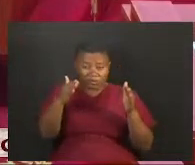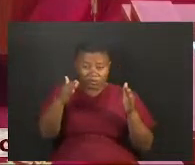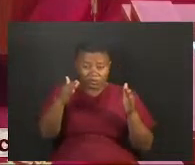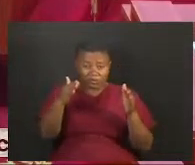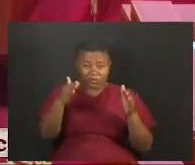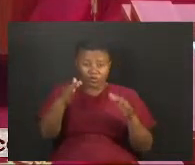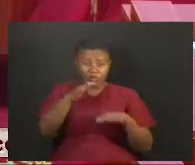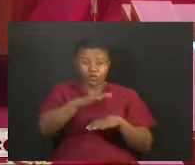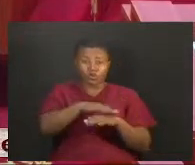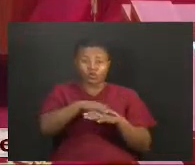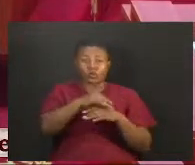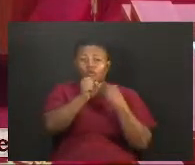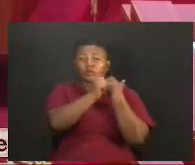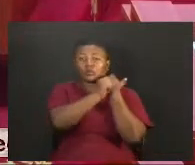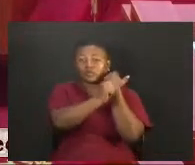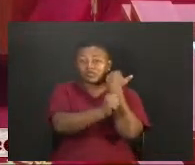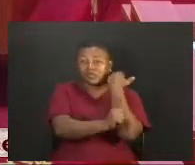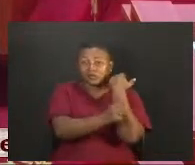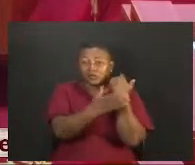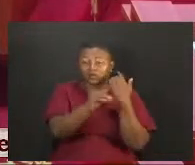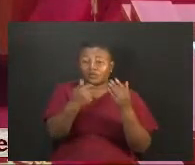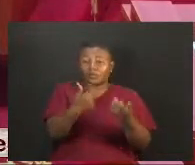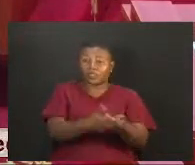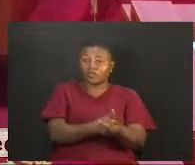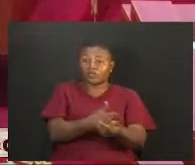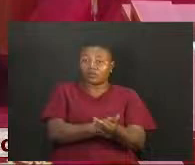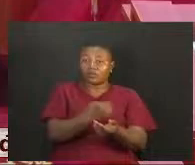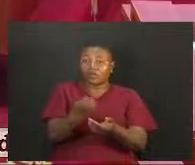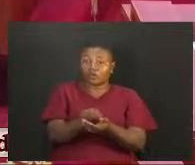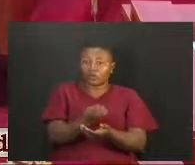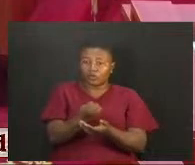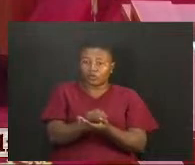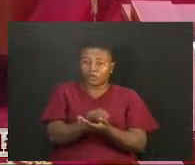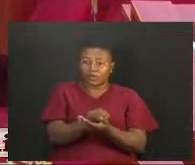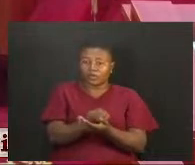the state of the Ghanaian economy as at 31st December